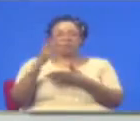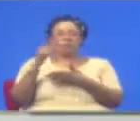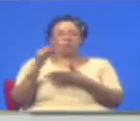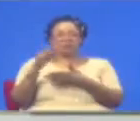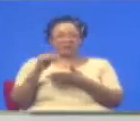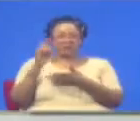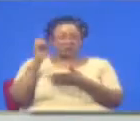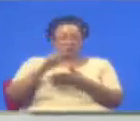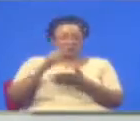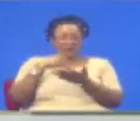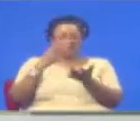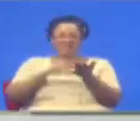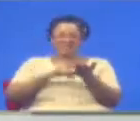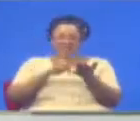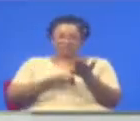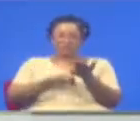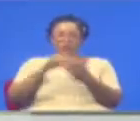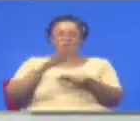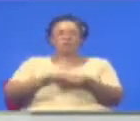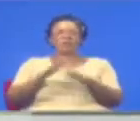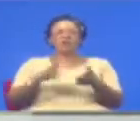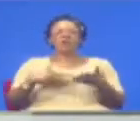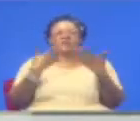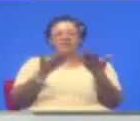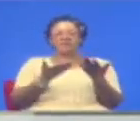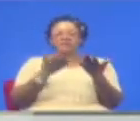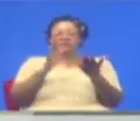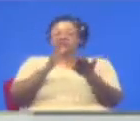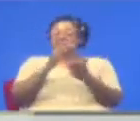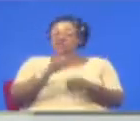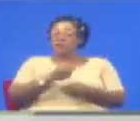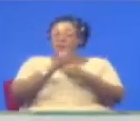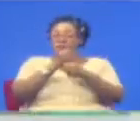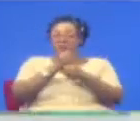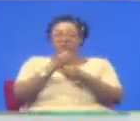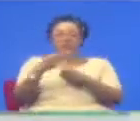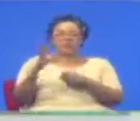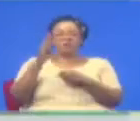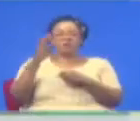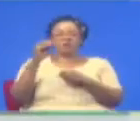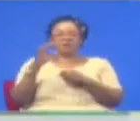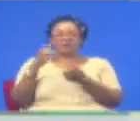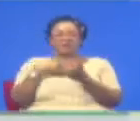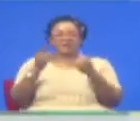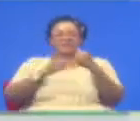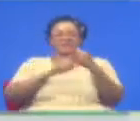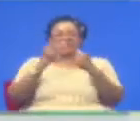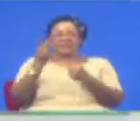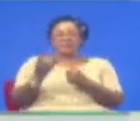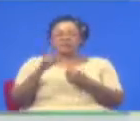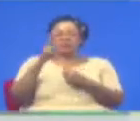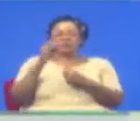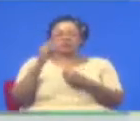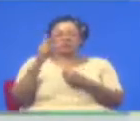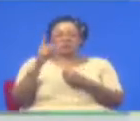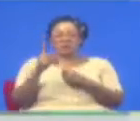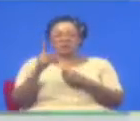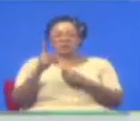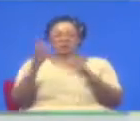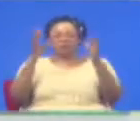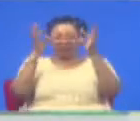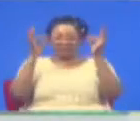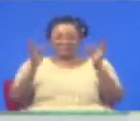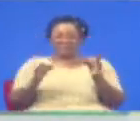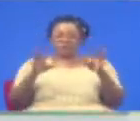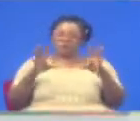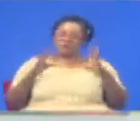definitive validation of the offer. Shareholders of BOC Kenya now have until the 6th of April 2021 to determine whether to